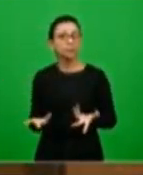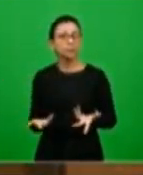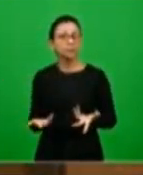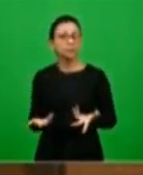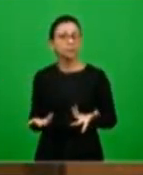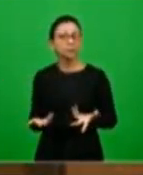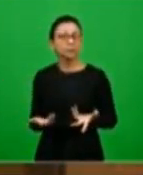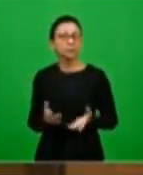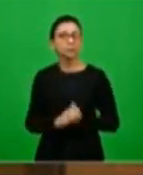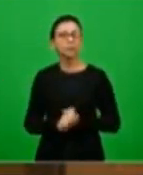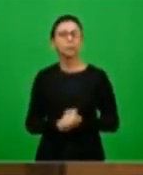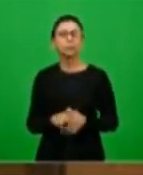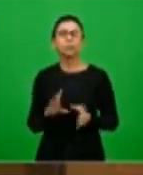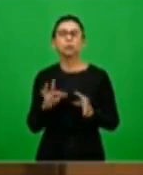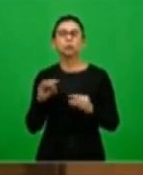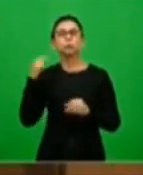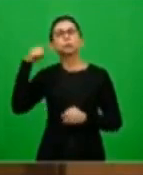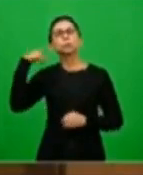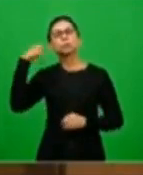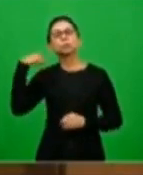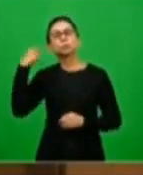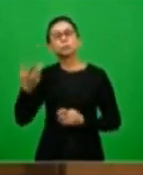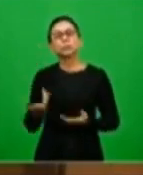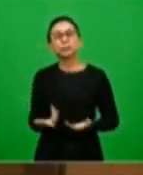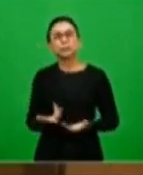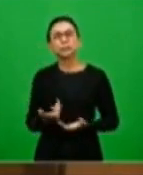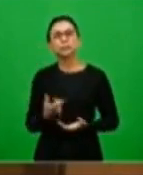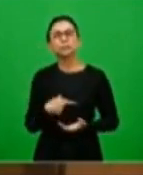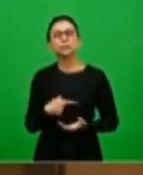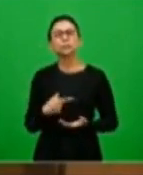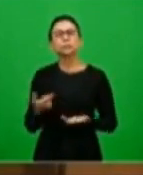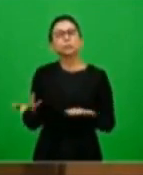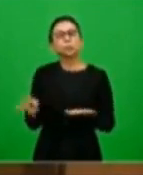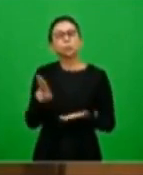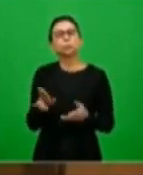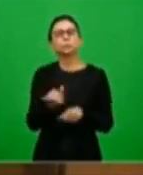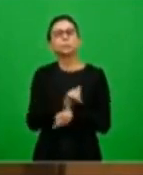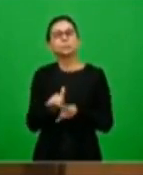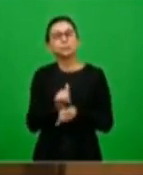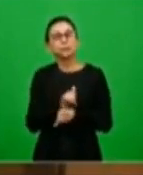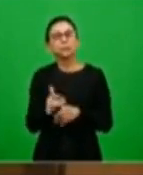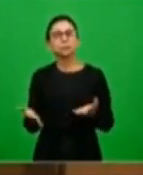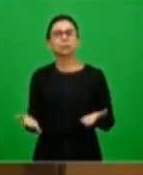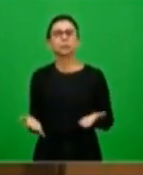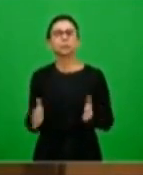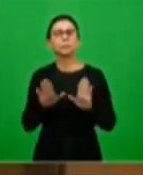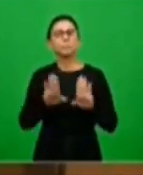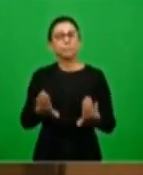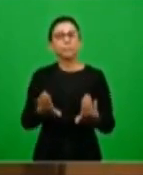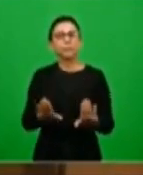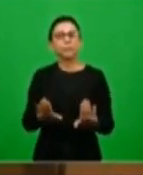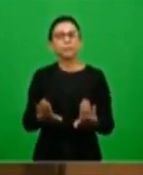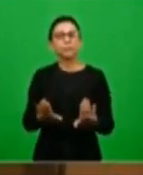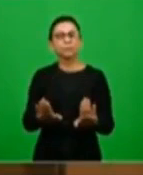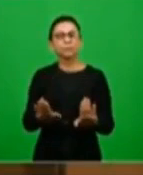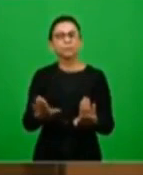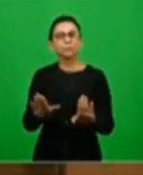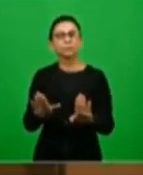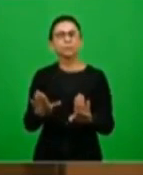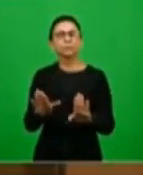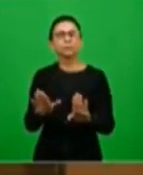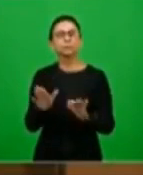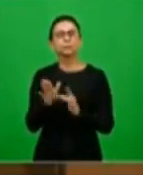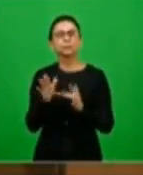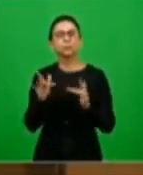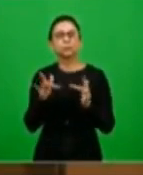argument. And what is the argument that he uses before the Father? We are here. The Bible says that we confess